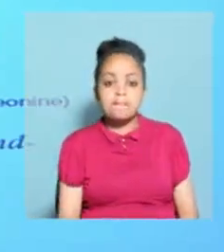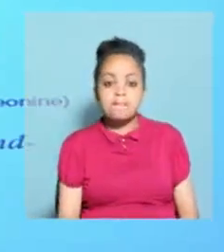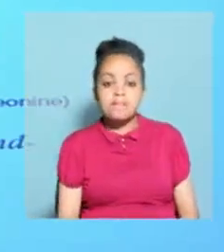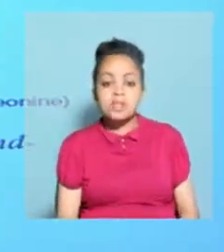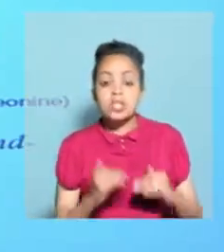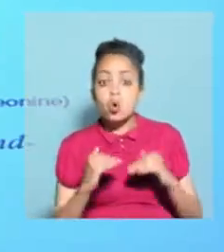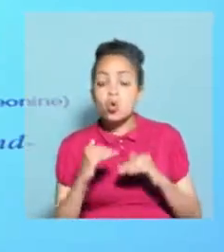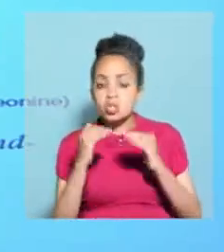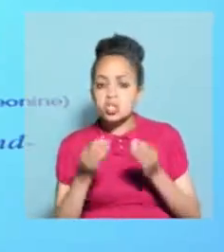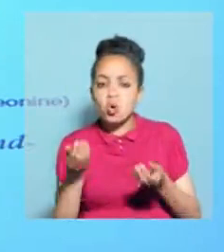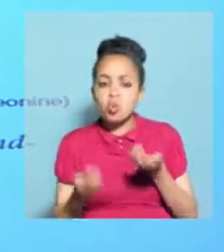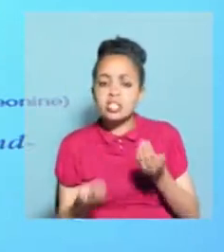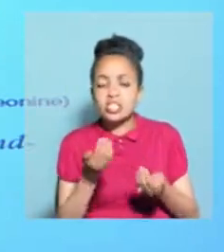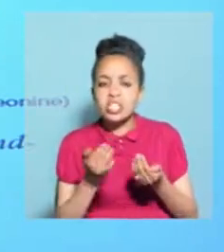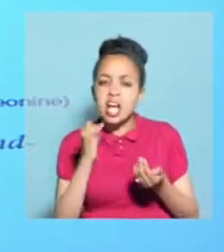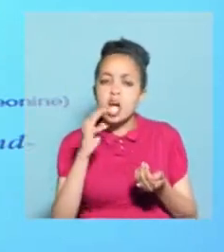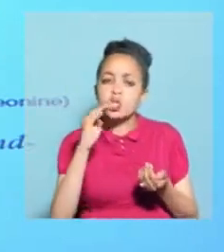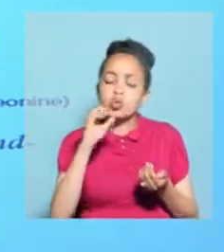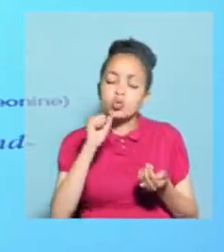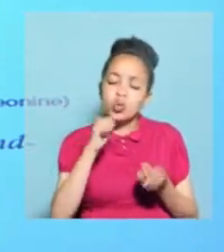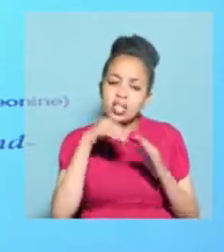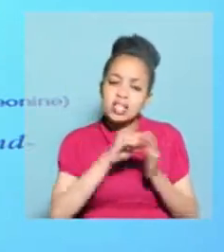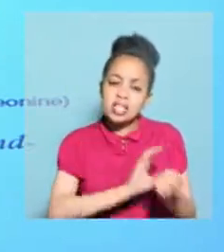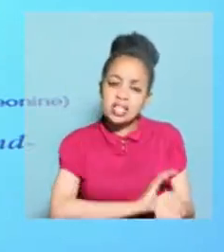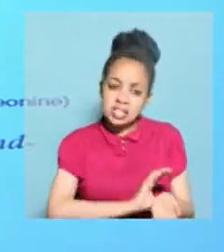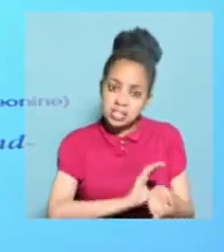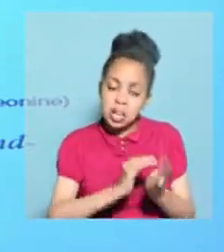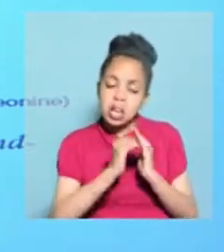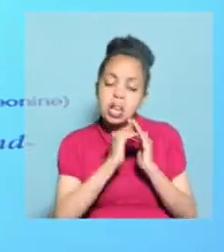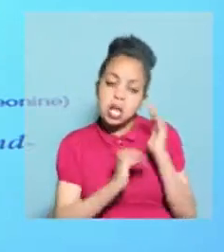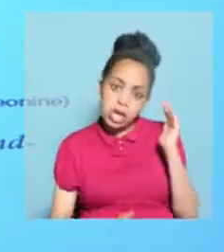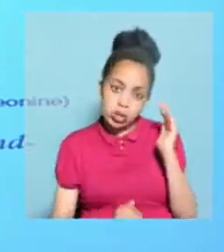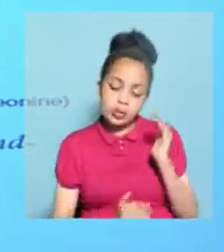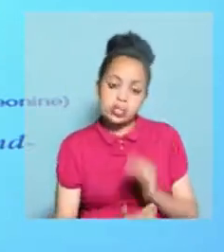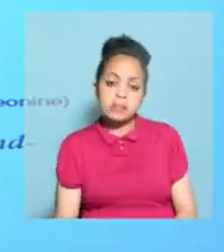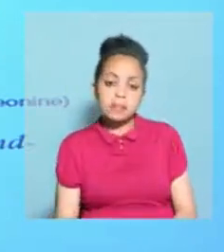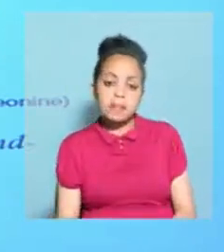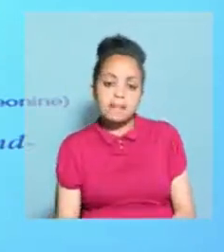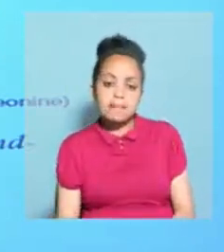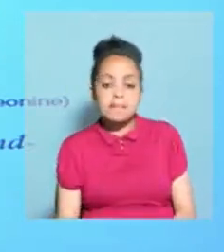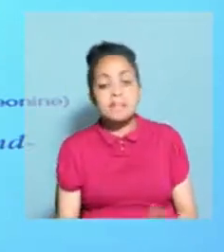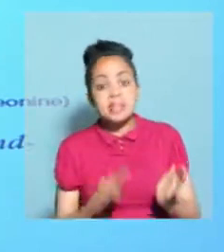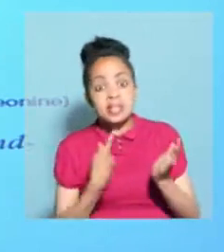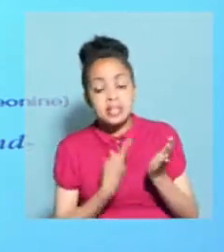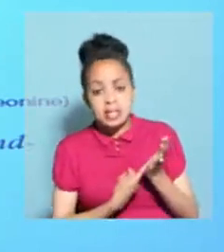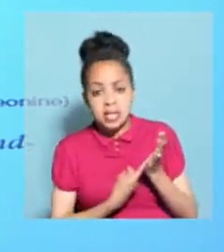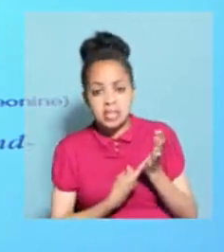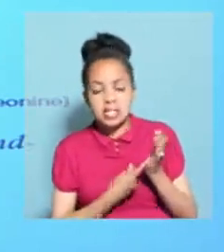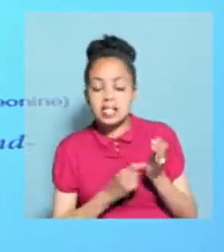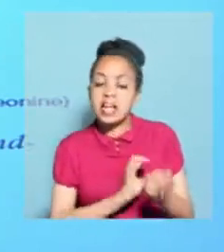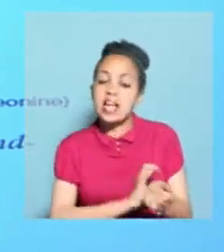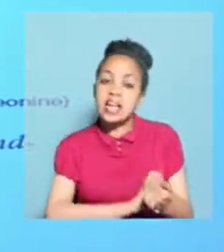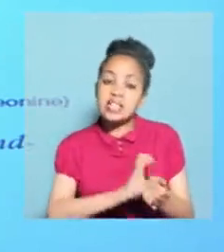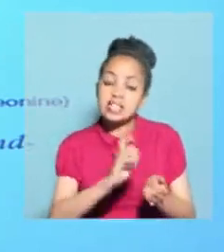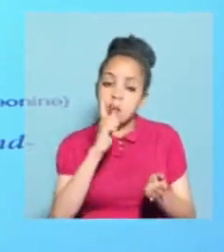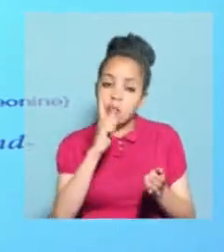the concentration of isoleucine in the cell become reduced. This facilitates enzyme